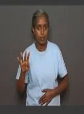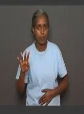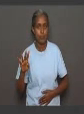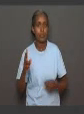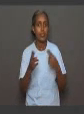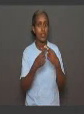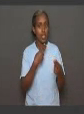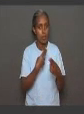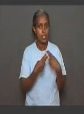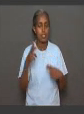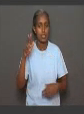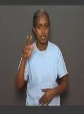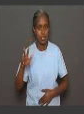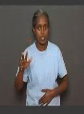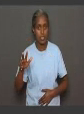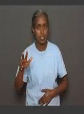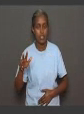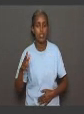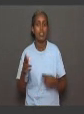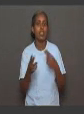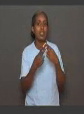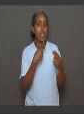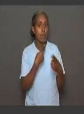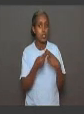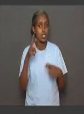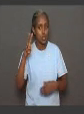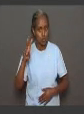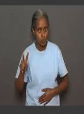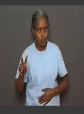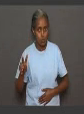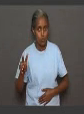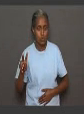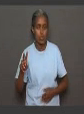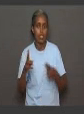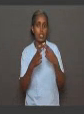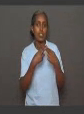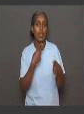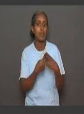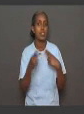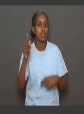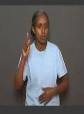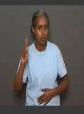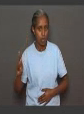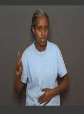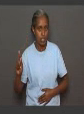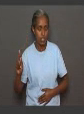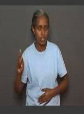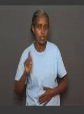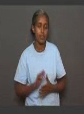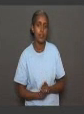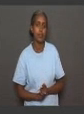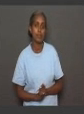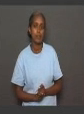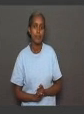4 times 3 times 2 times 1.